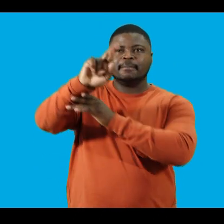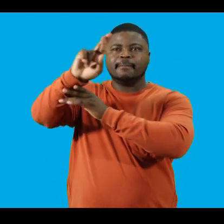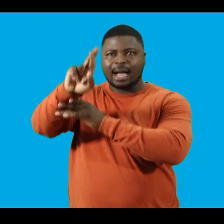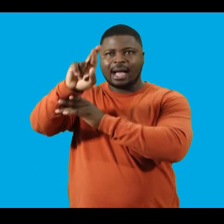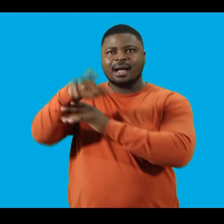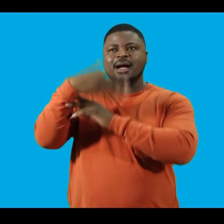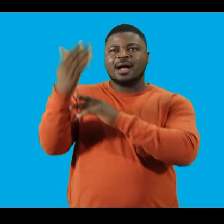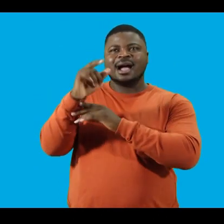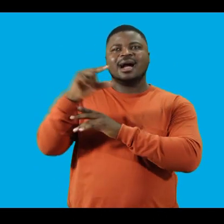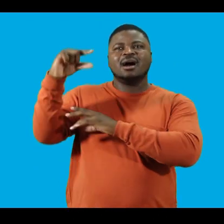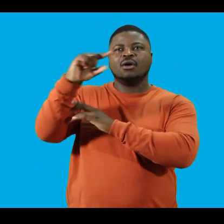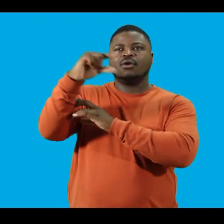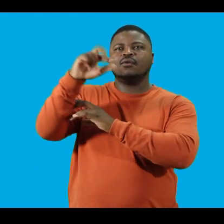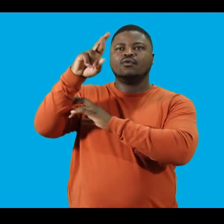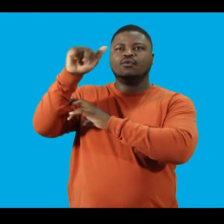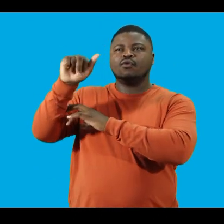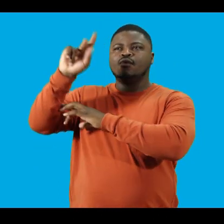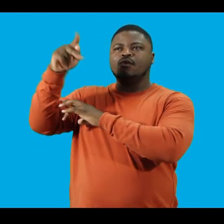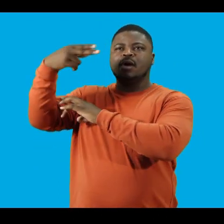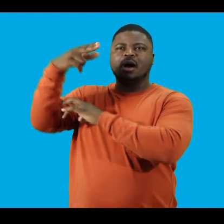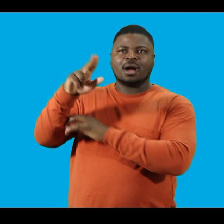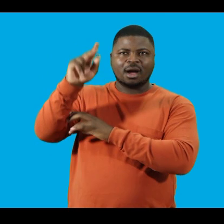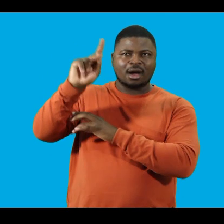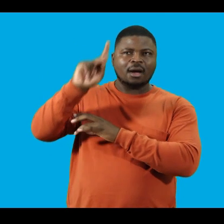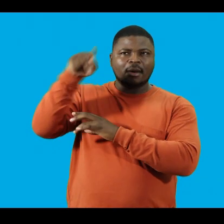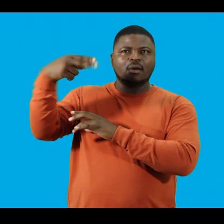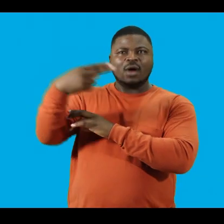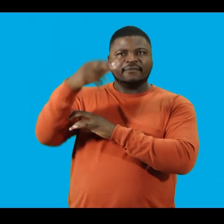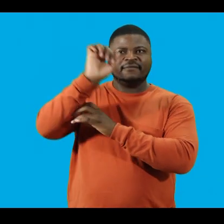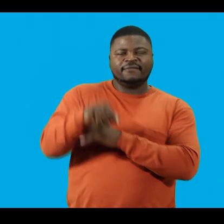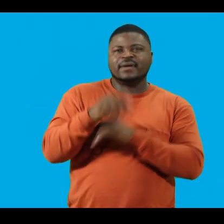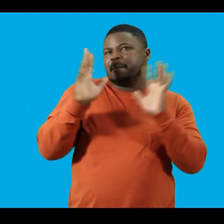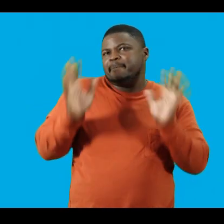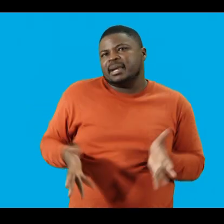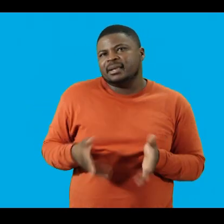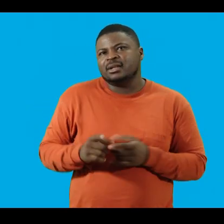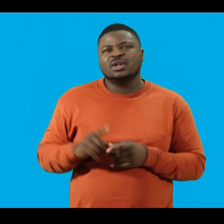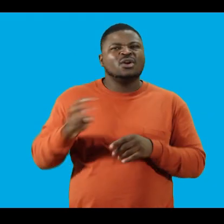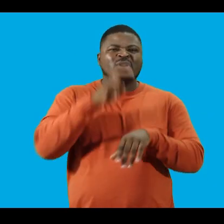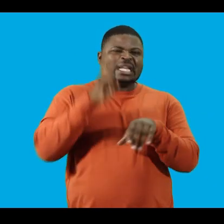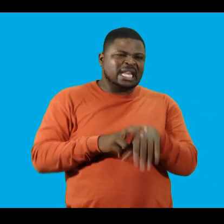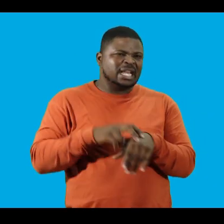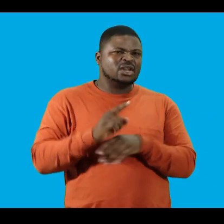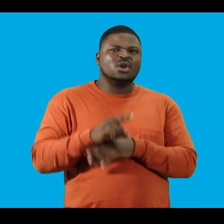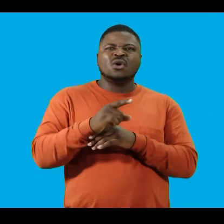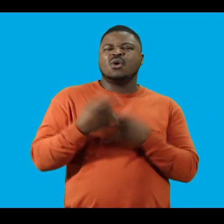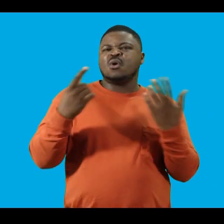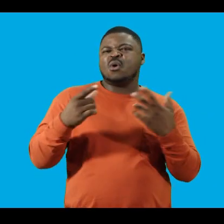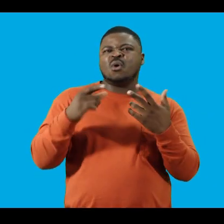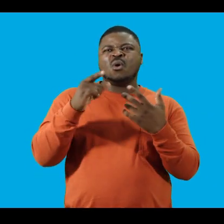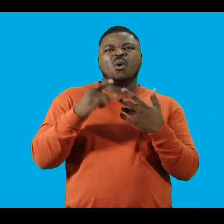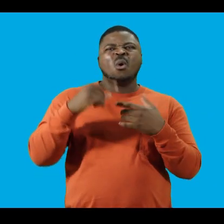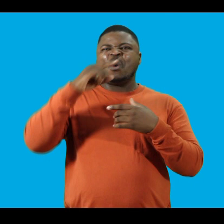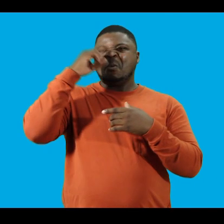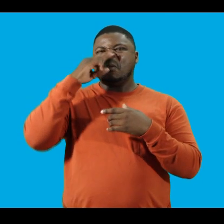only write bar graph. You don't need to say whether it's compound or double or